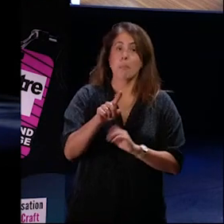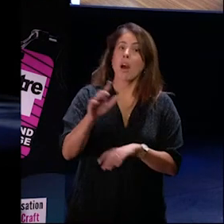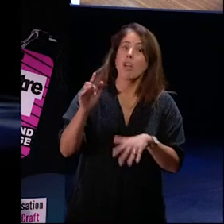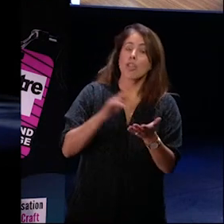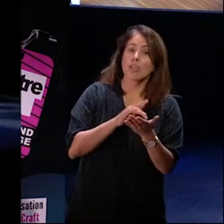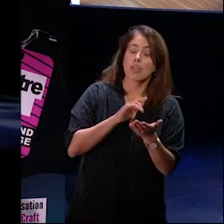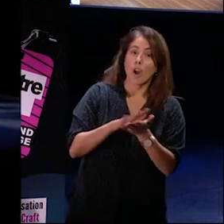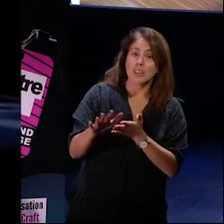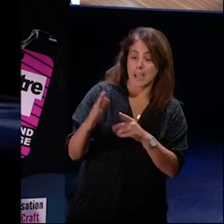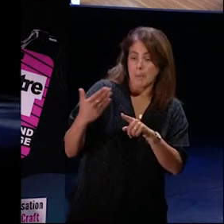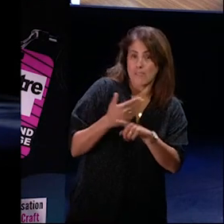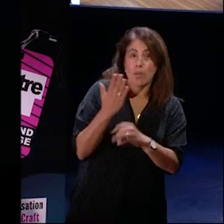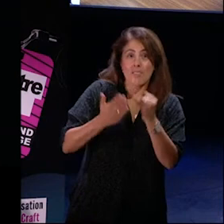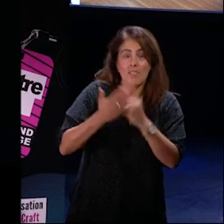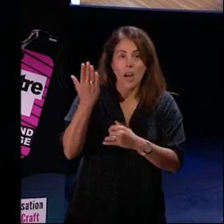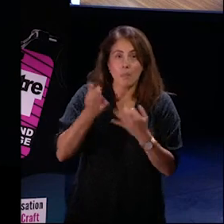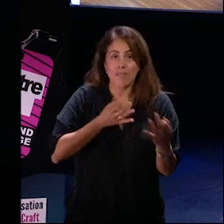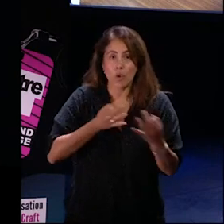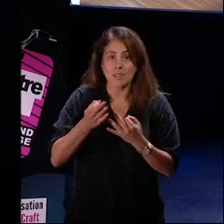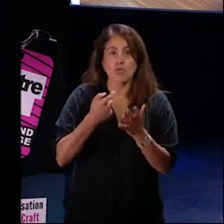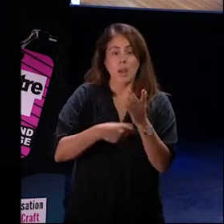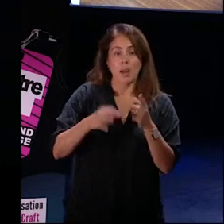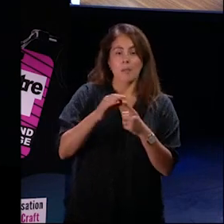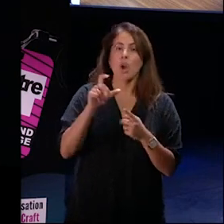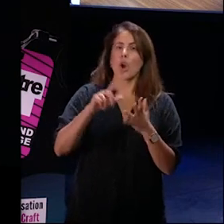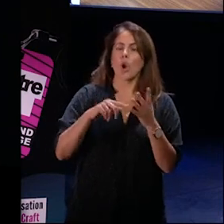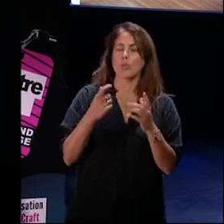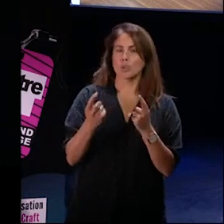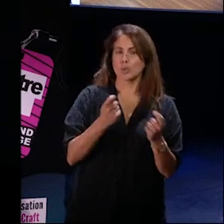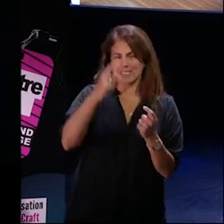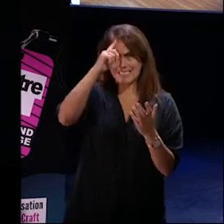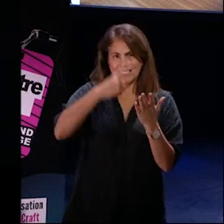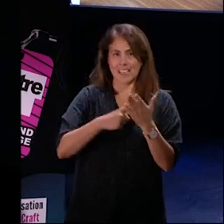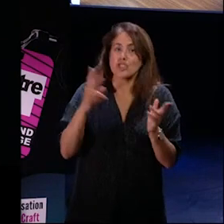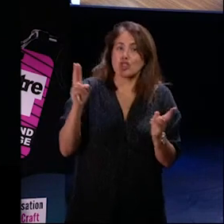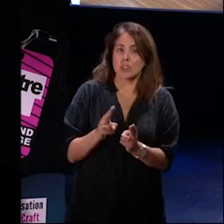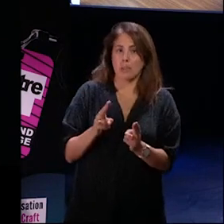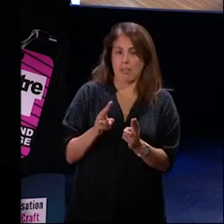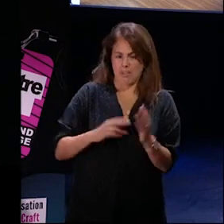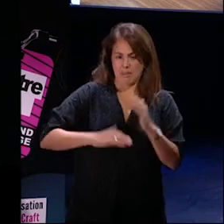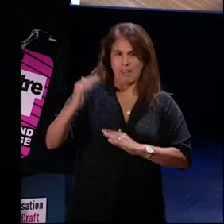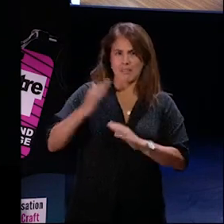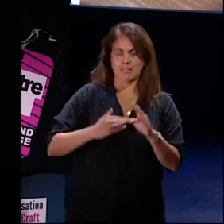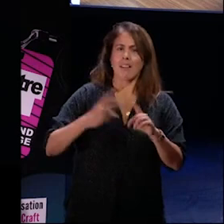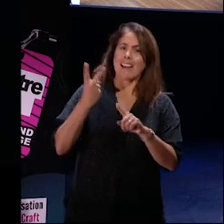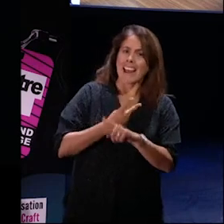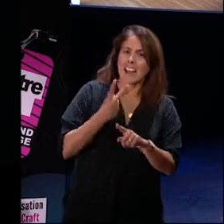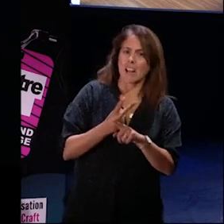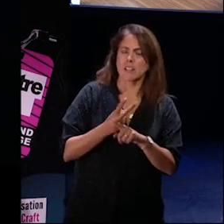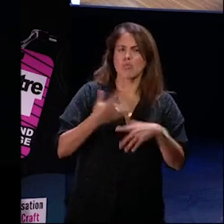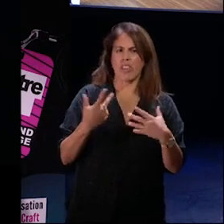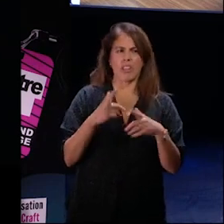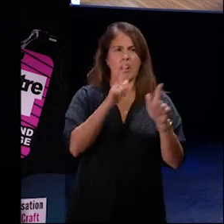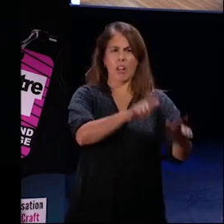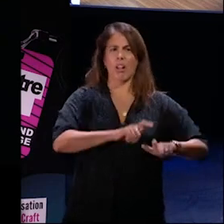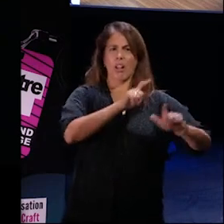Thursday before the final performance at the REP, the co-producers decided it would be cheaper to rebuild the set when it was needed rather than to store